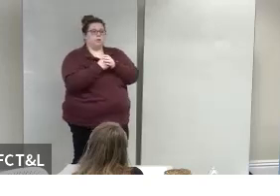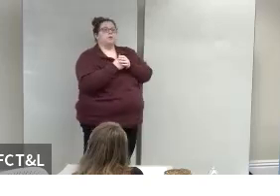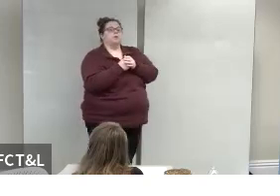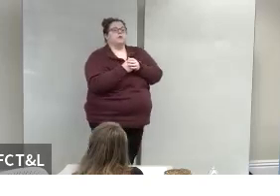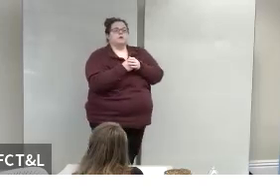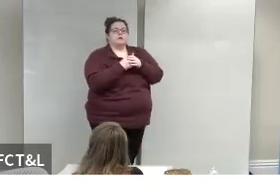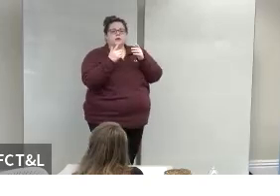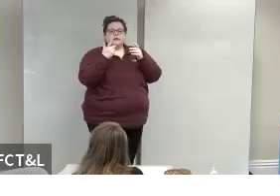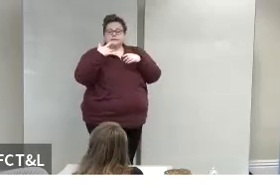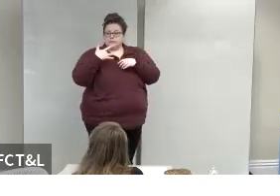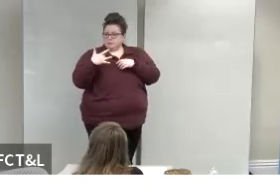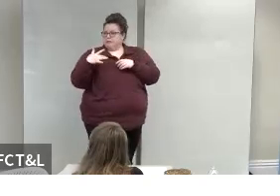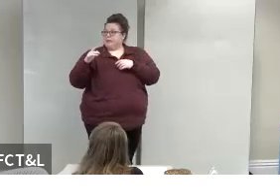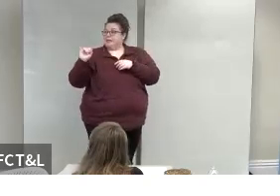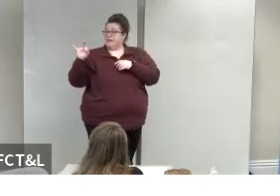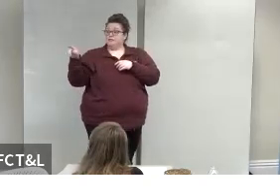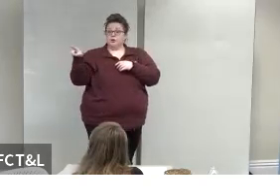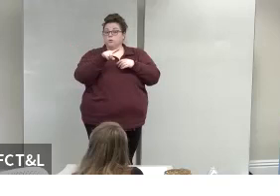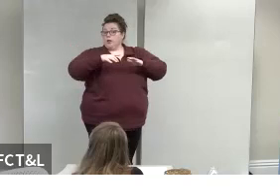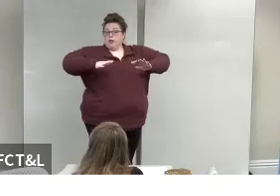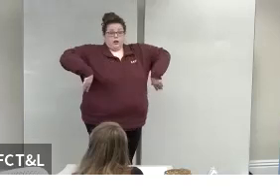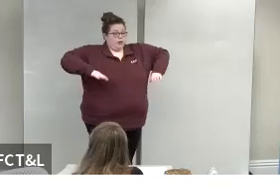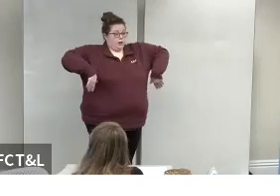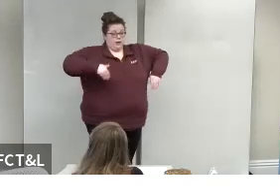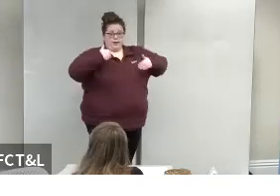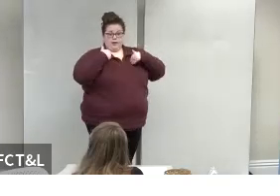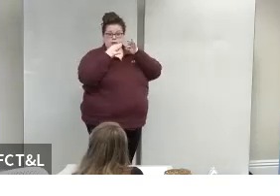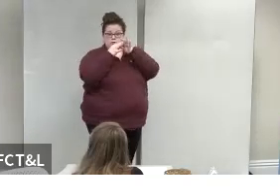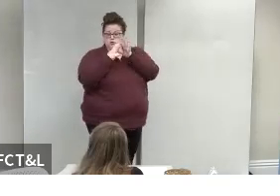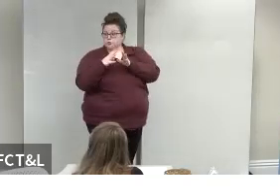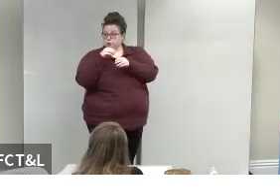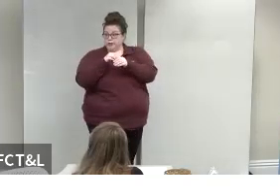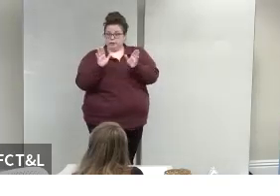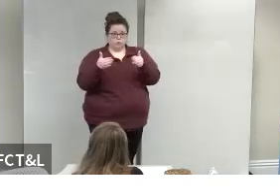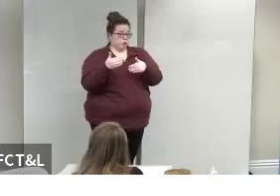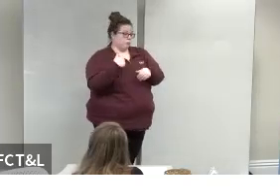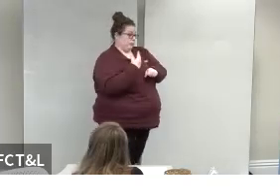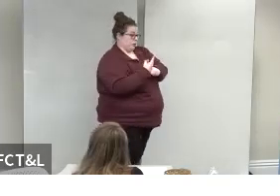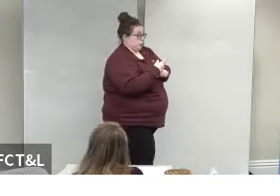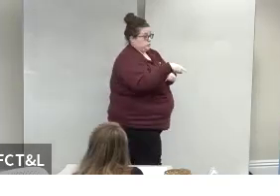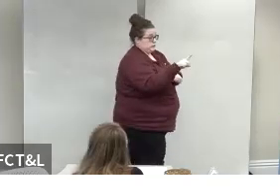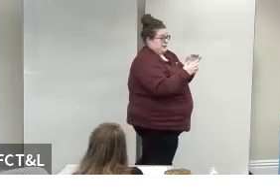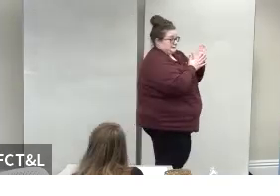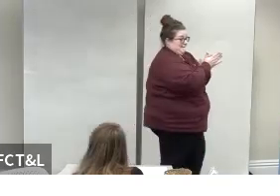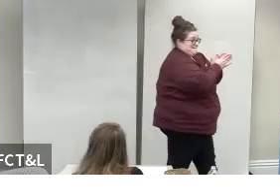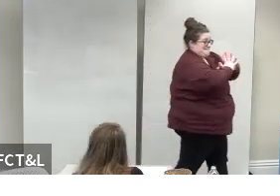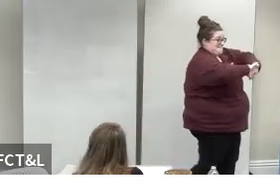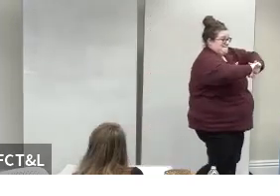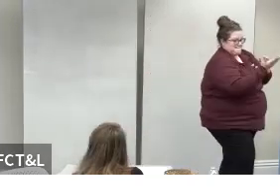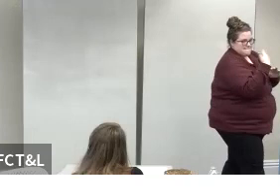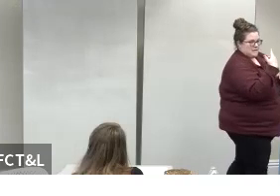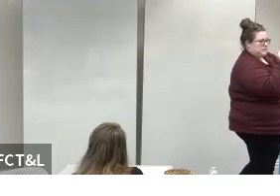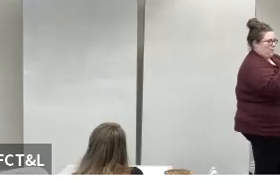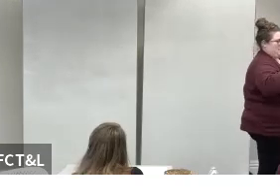will know what to do. They will do their job. Typically, if you haven't had